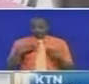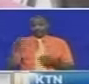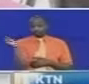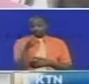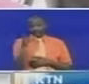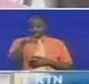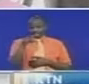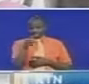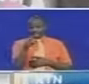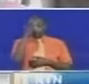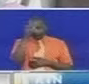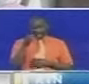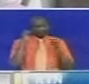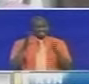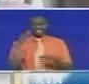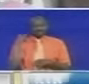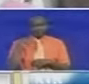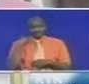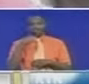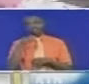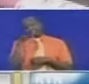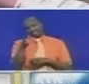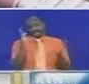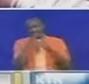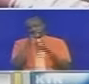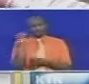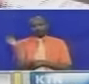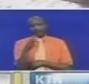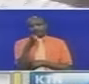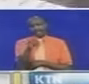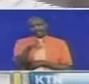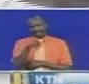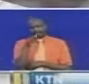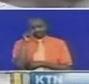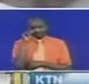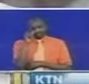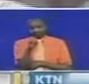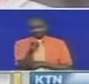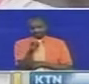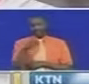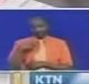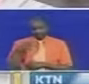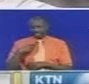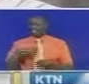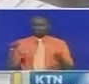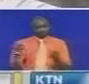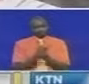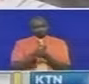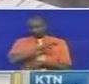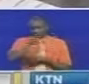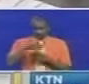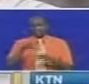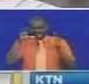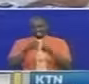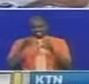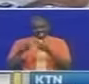Kwa sababu wakora wote wametorokea wapi? Mtwapa. Wote. Na tutawaswaga wote. Hakuna masi